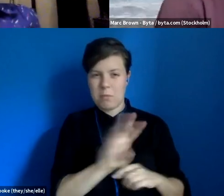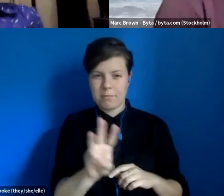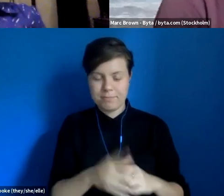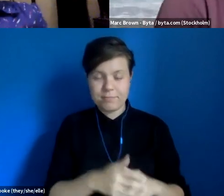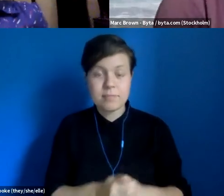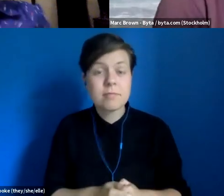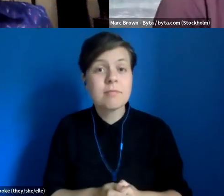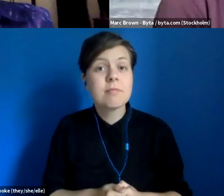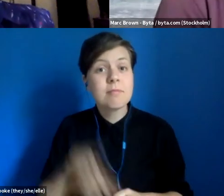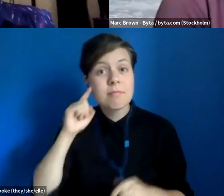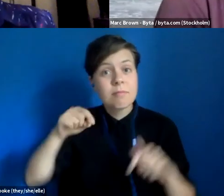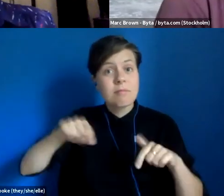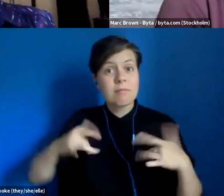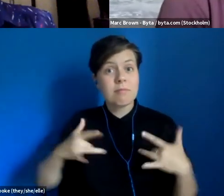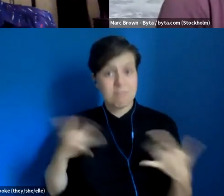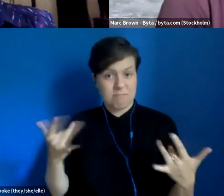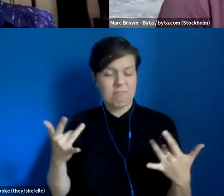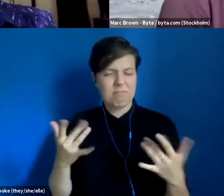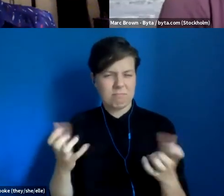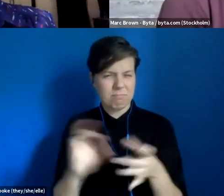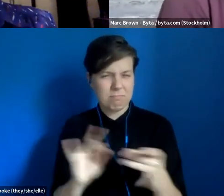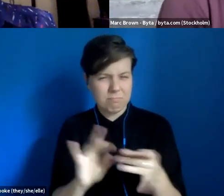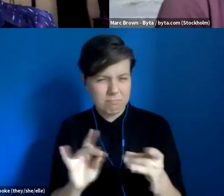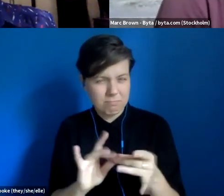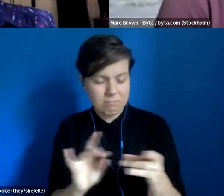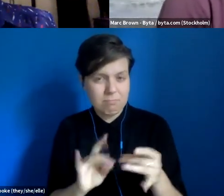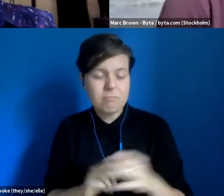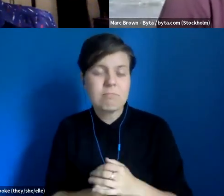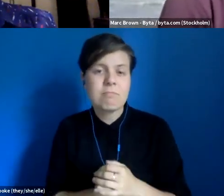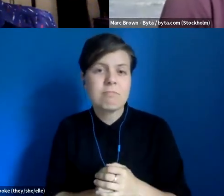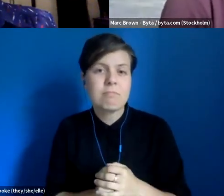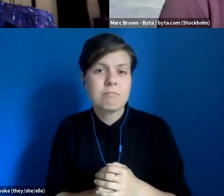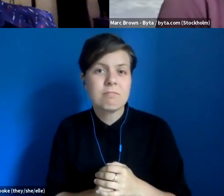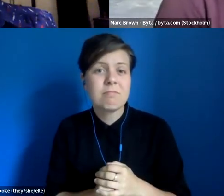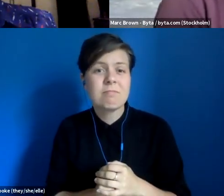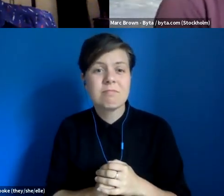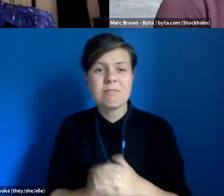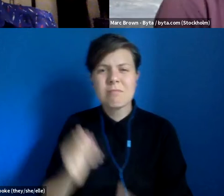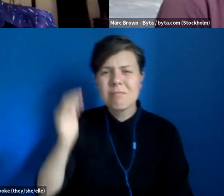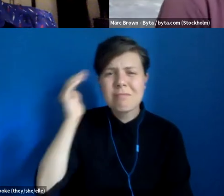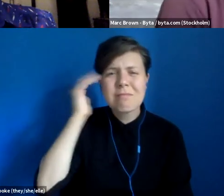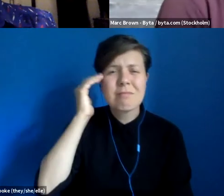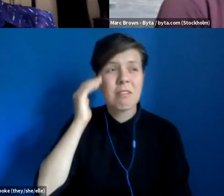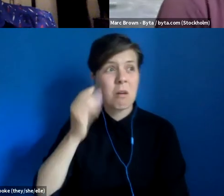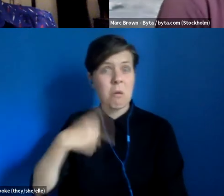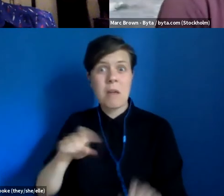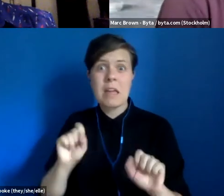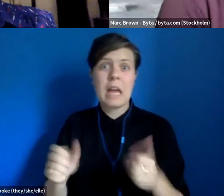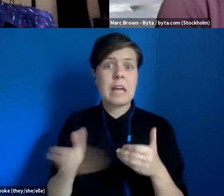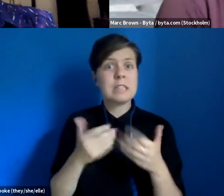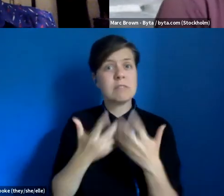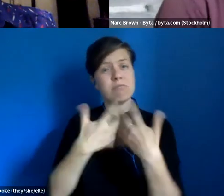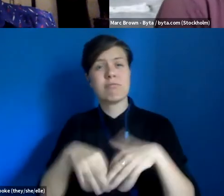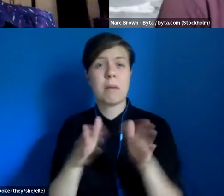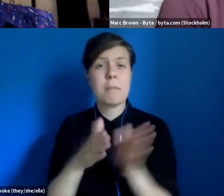is, just like I was saying, sometimes it's slow for things to come together. But one of the things I think is